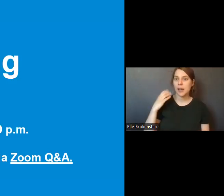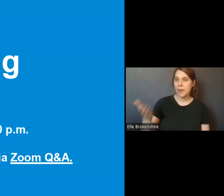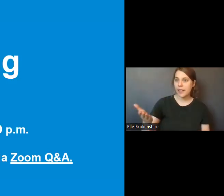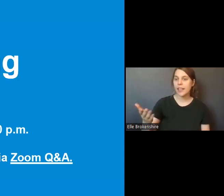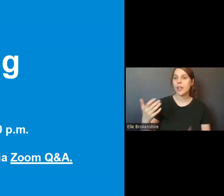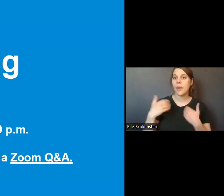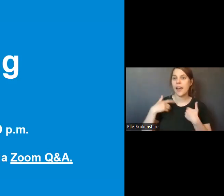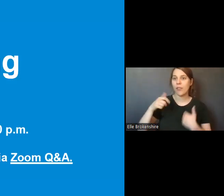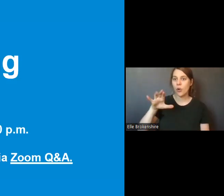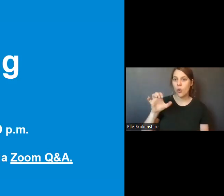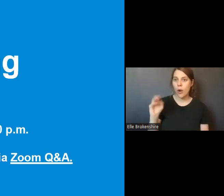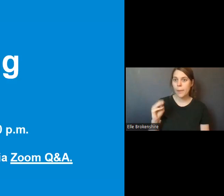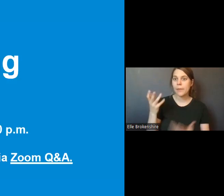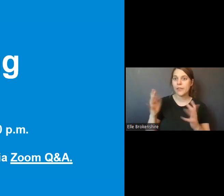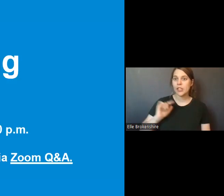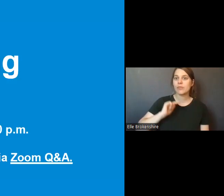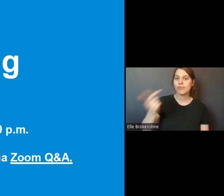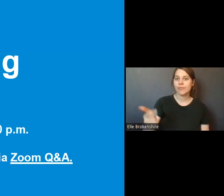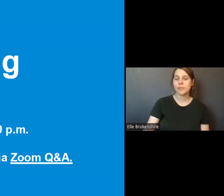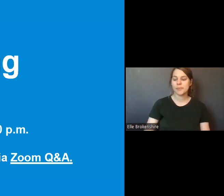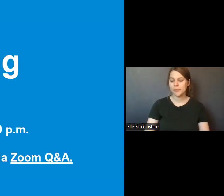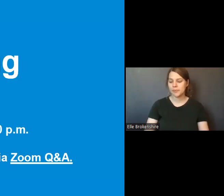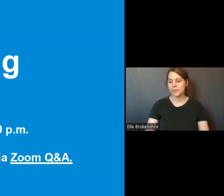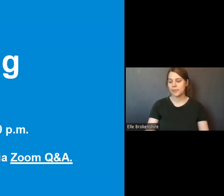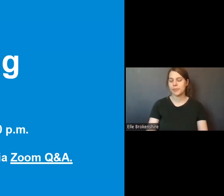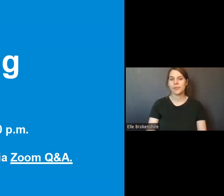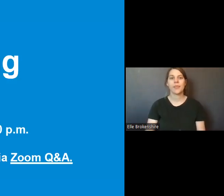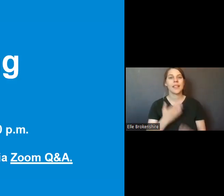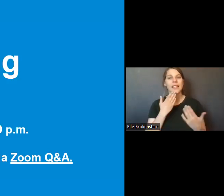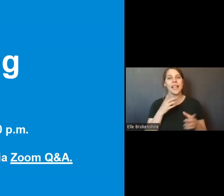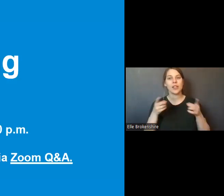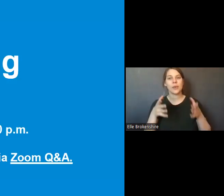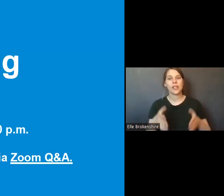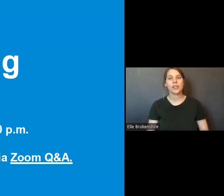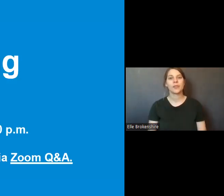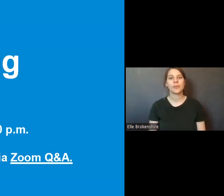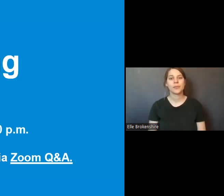quorum, and I'm going to pass the meeting over to you. Thank you, Director.